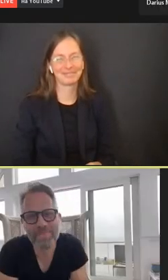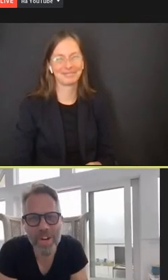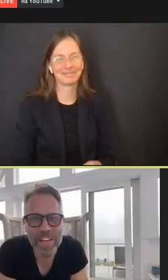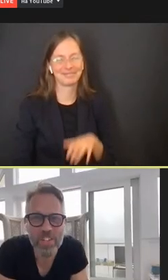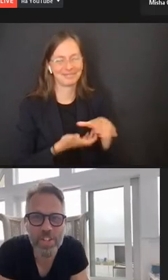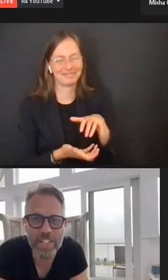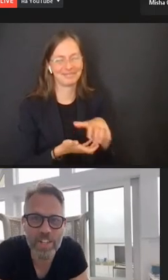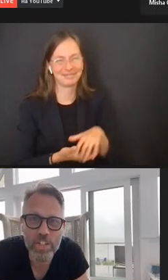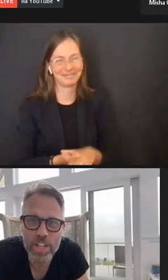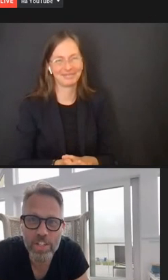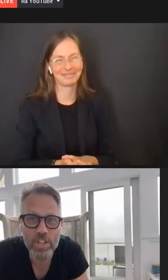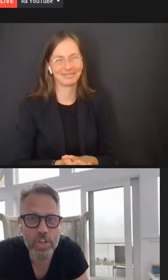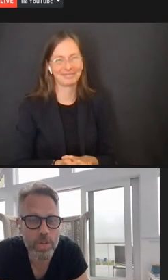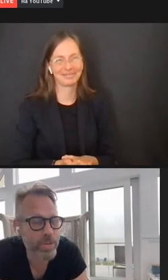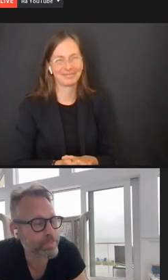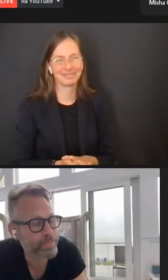Well, no, there,